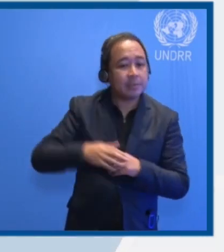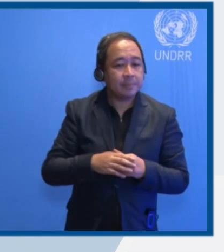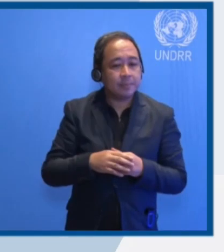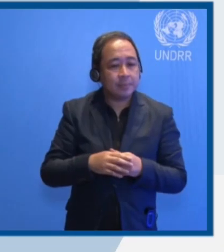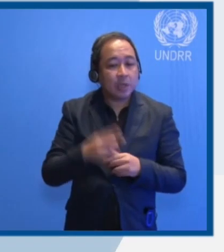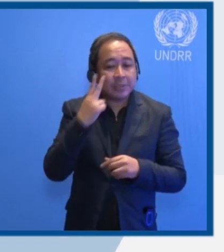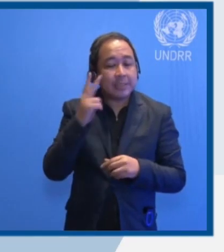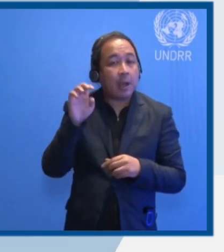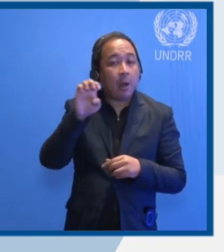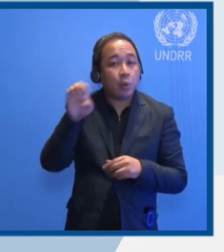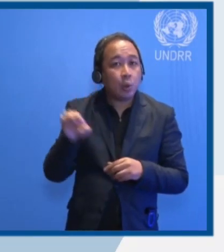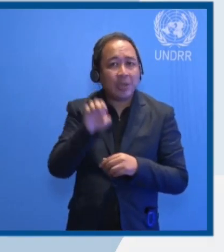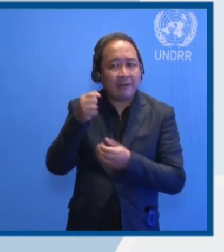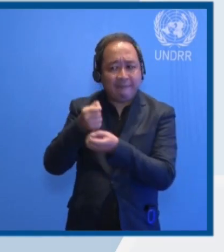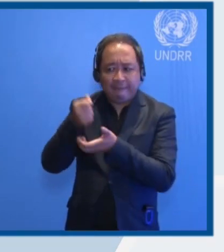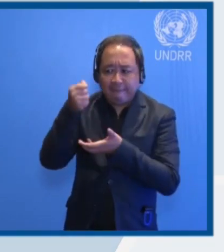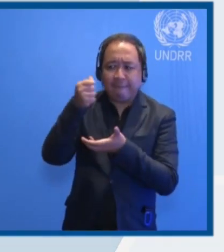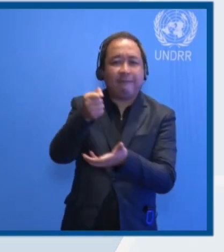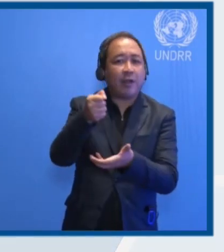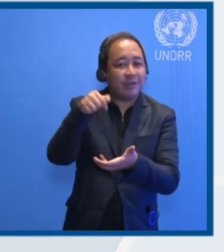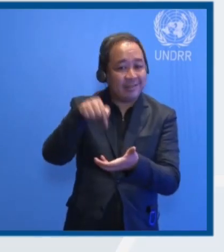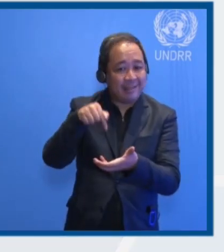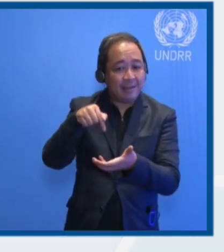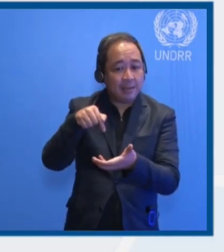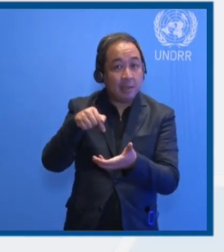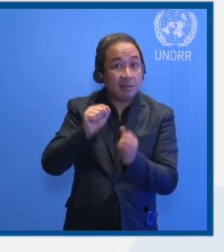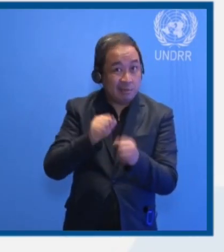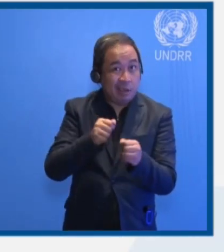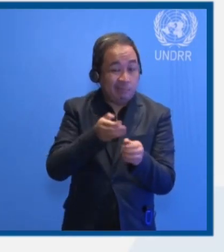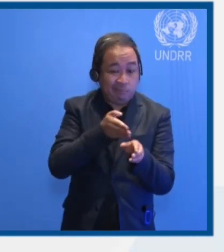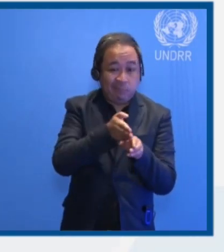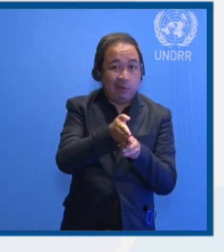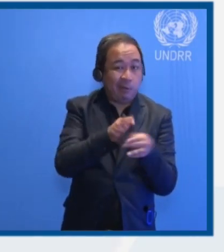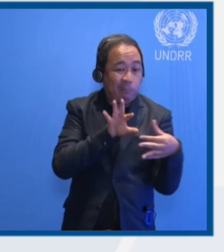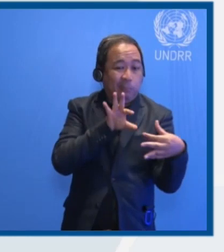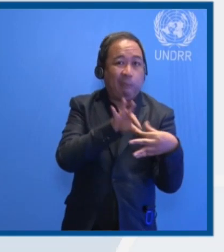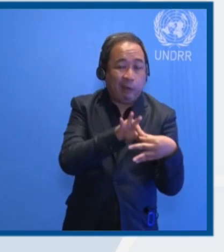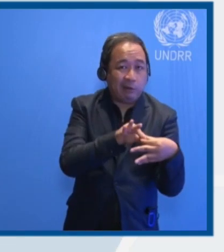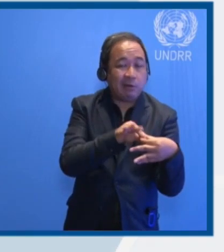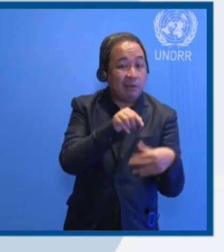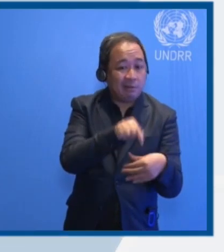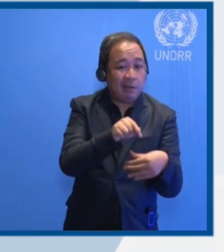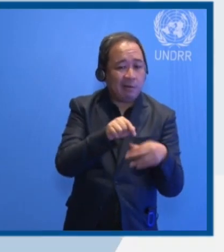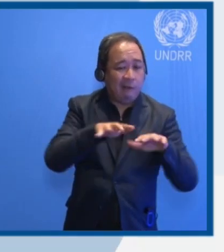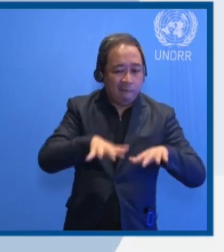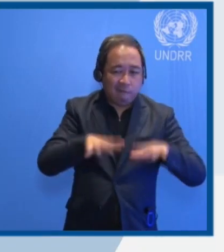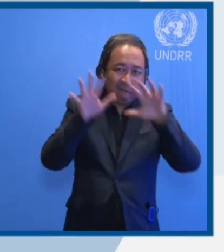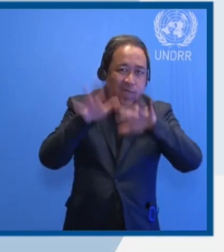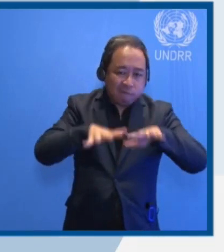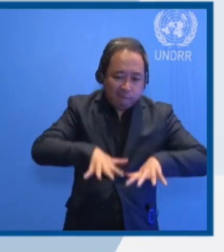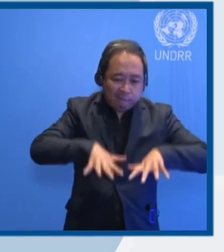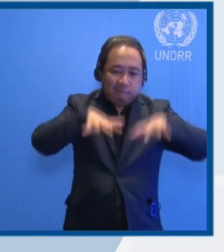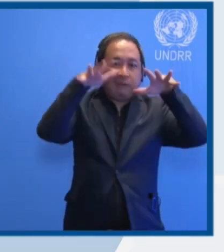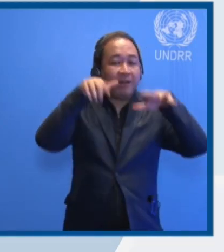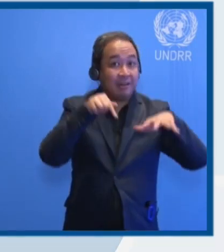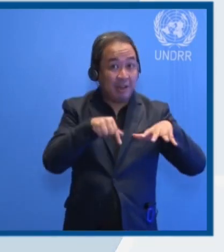use nature-based solutions for flood protection, it was the city officials themselves that were worried that it wasn't going to work and